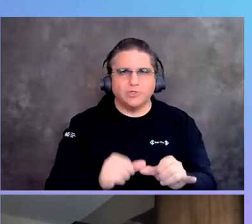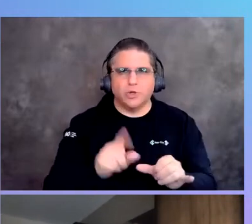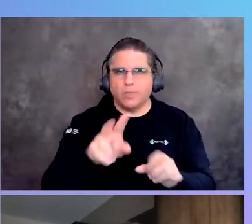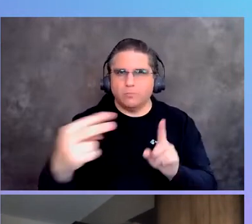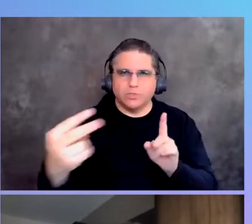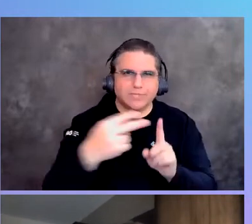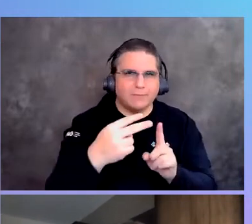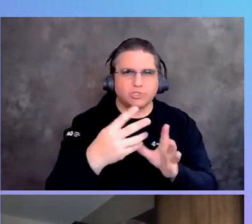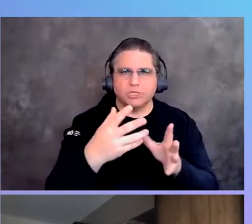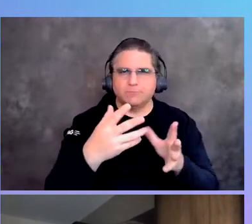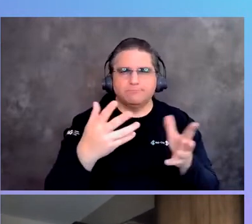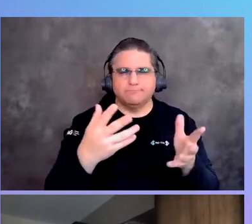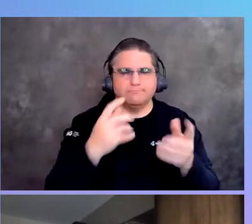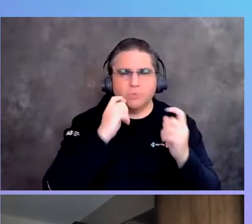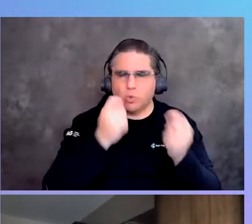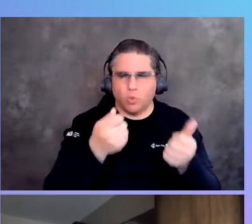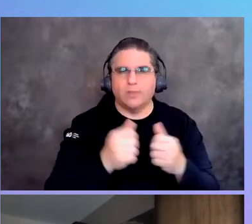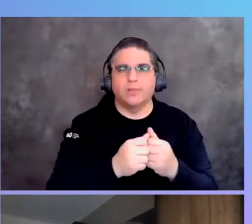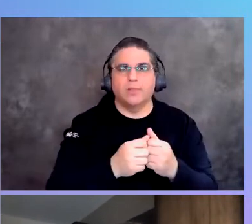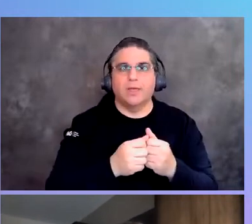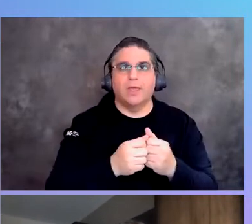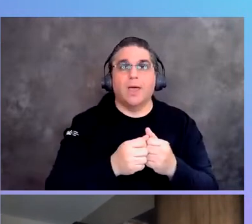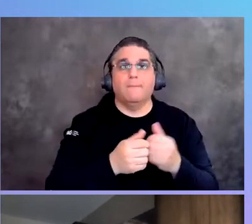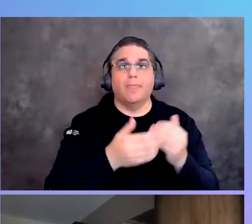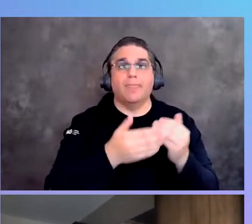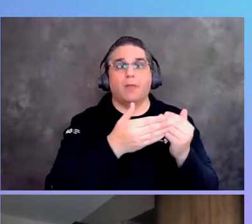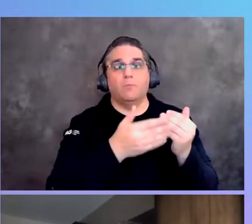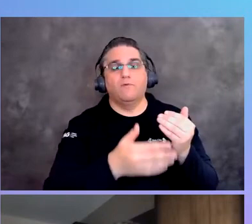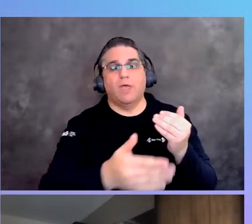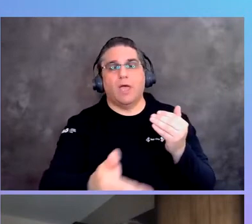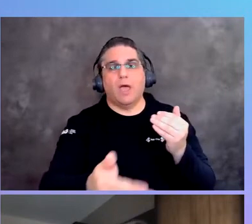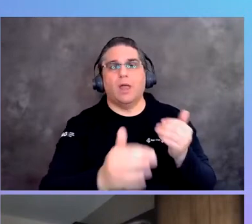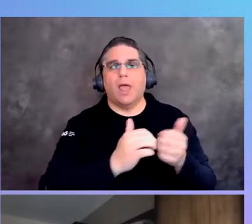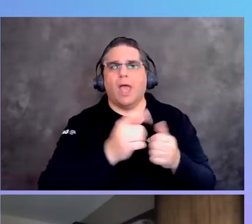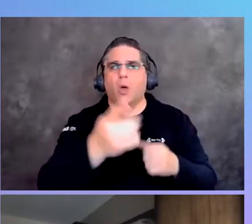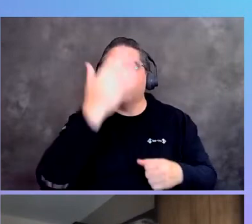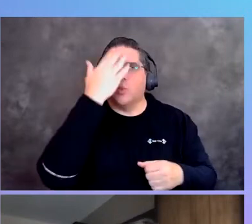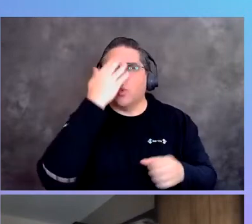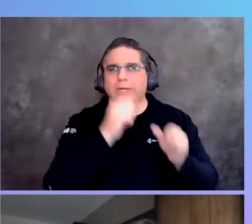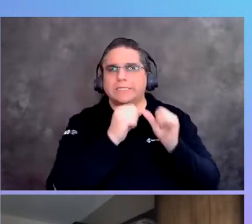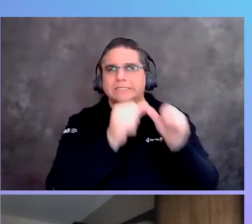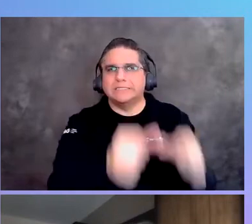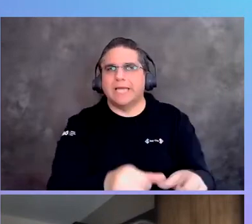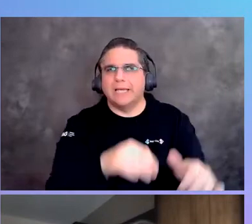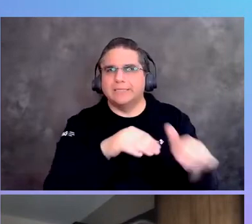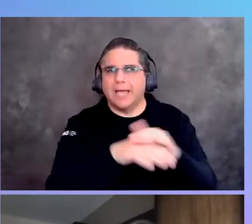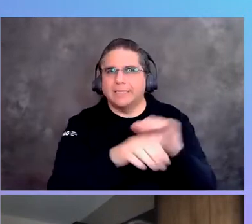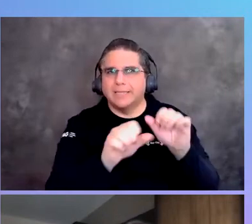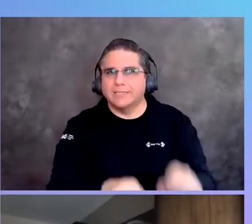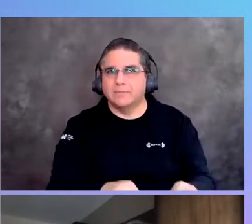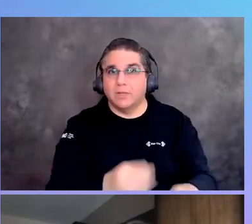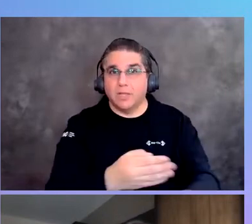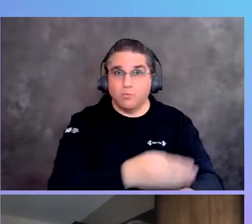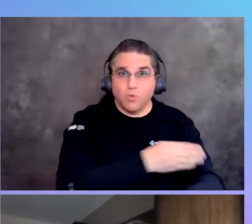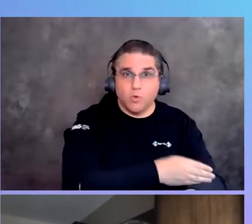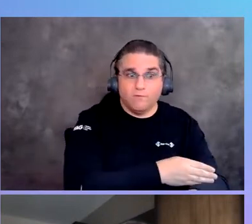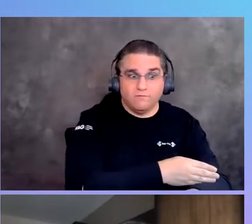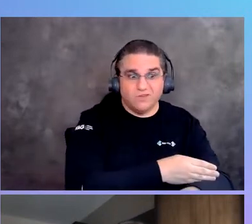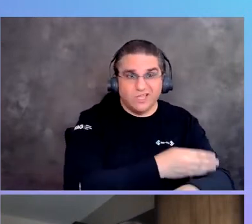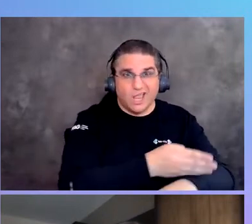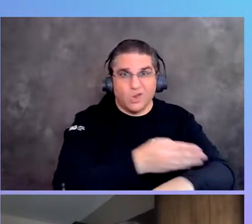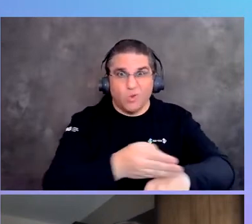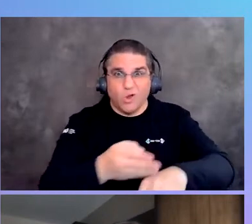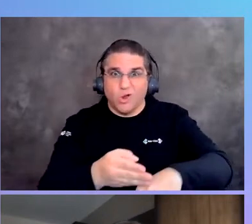Cool. How do you know you're consistently doing it? How do you know you're improving or getting worse, or